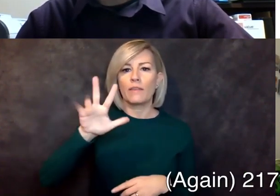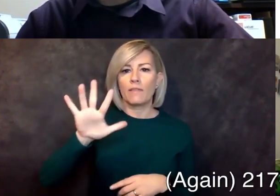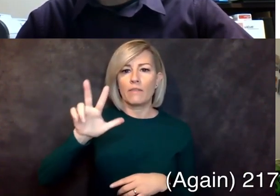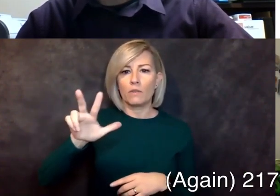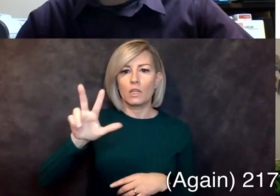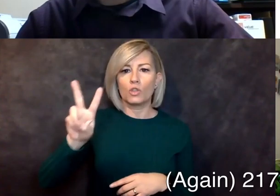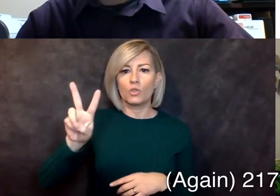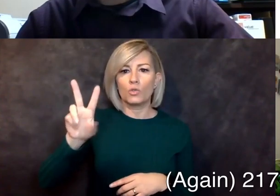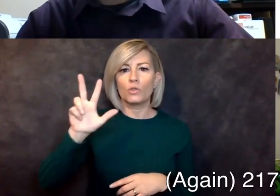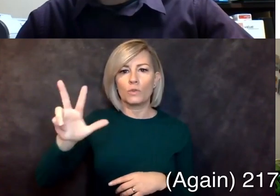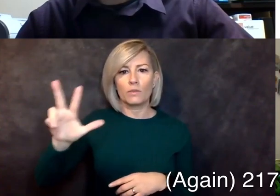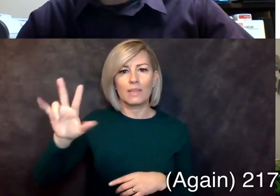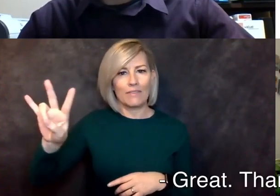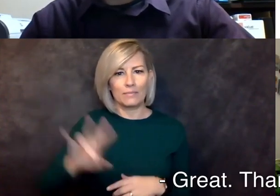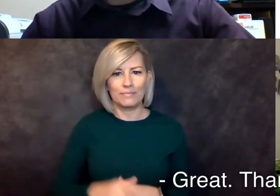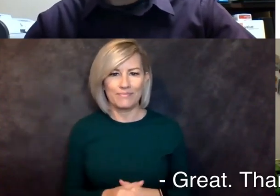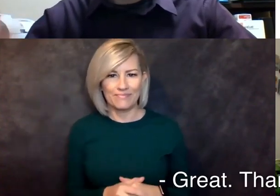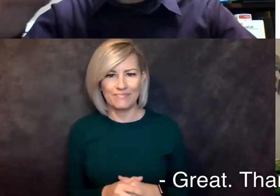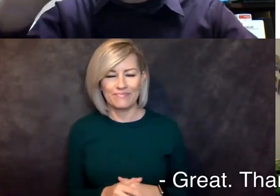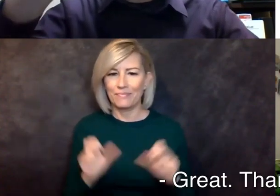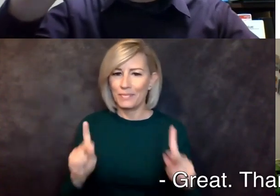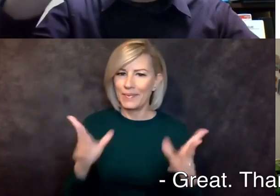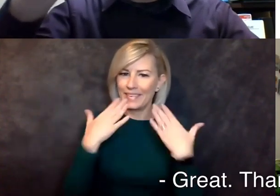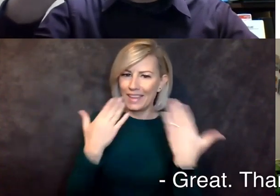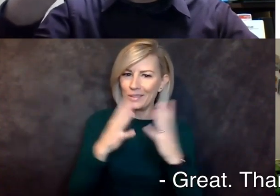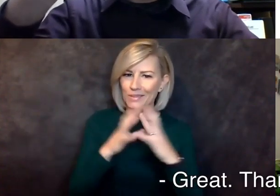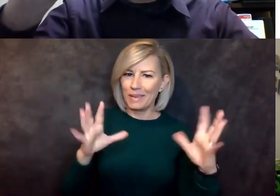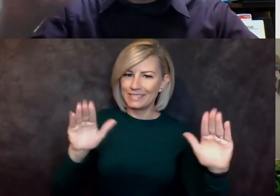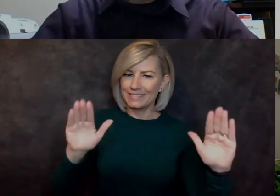-2337. Great. Thanks, Kristen.